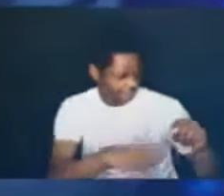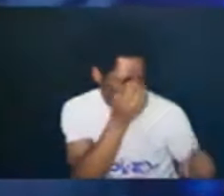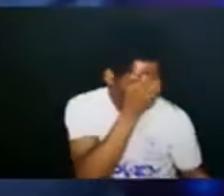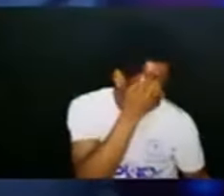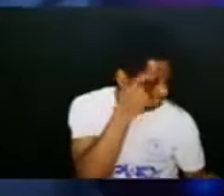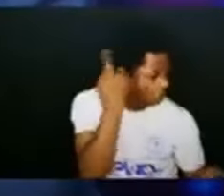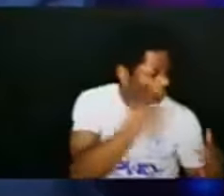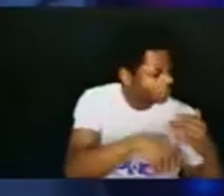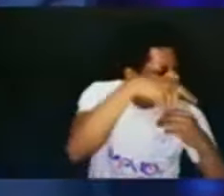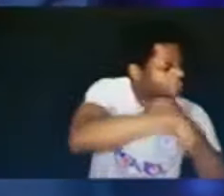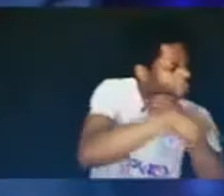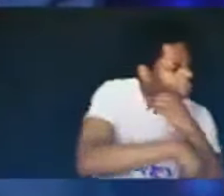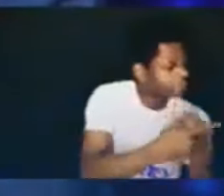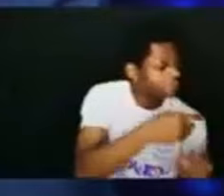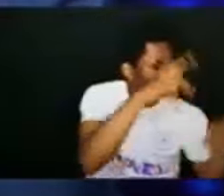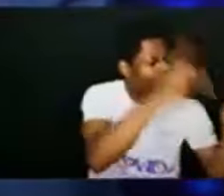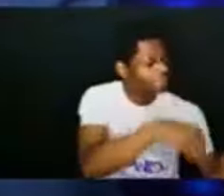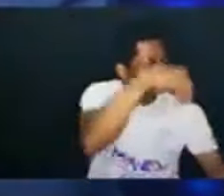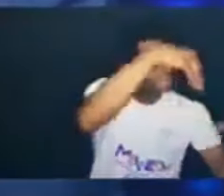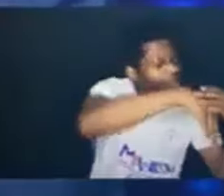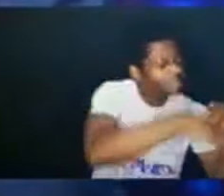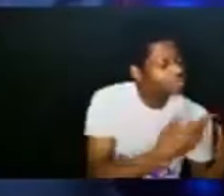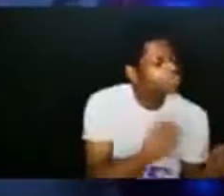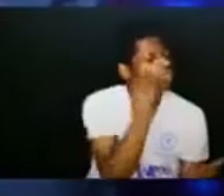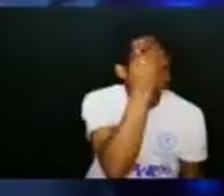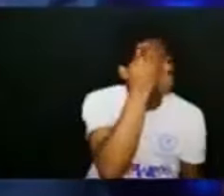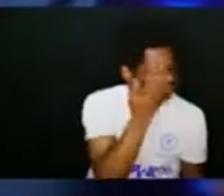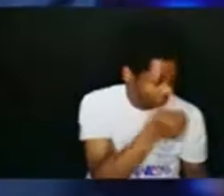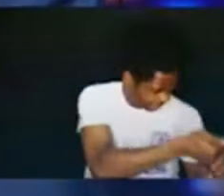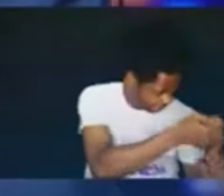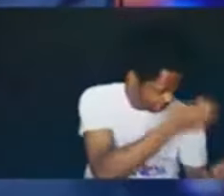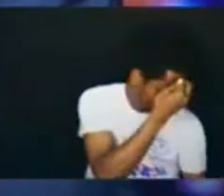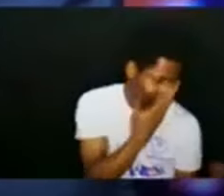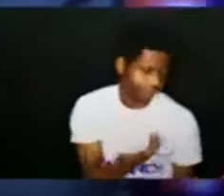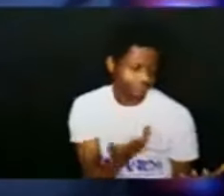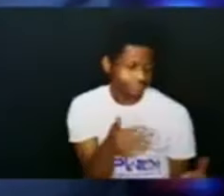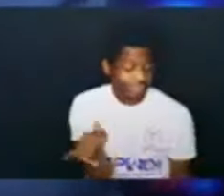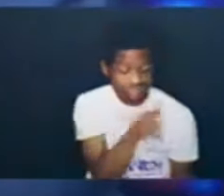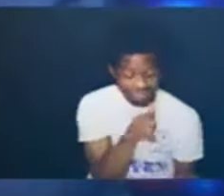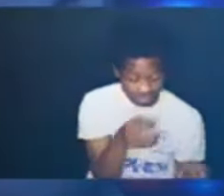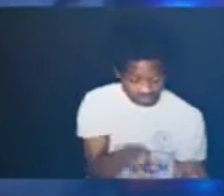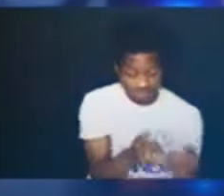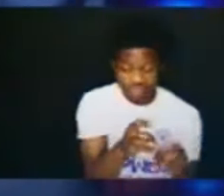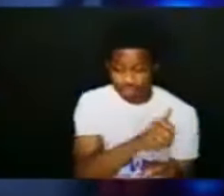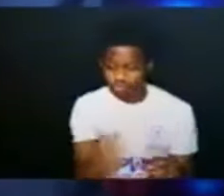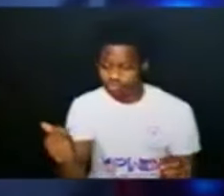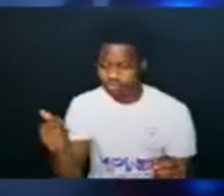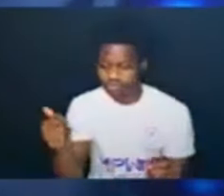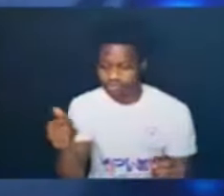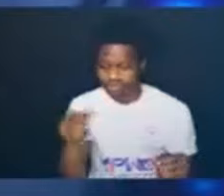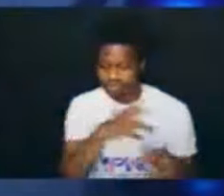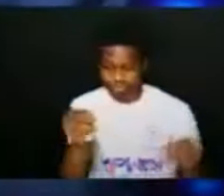same way, no one knows the thought of God except God's own spirit. I do not